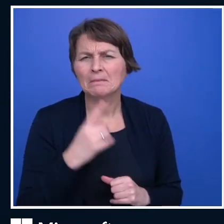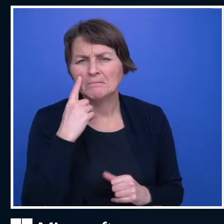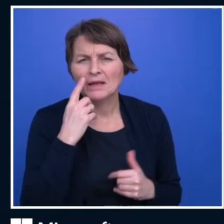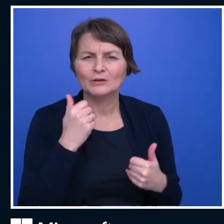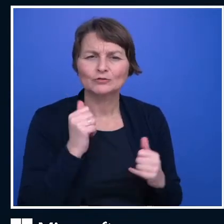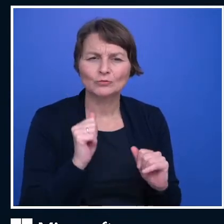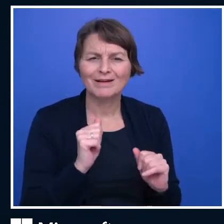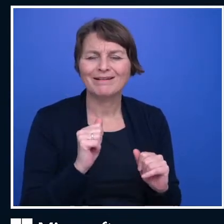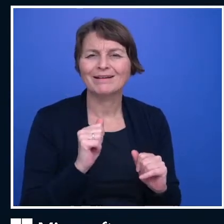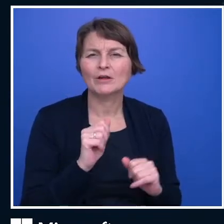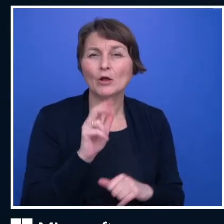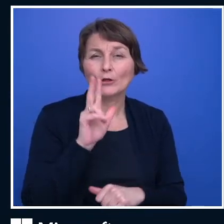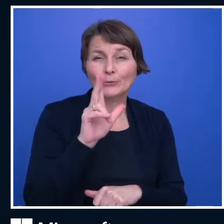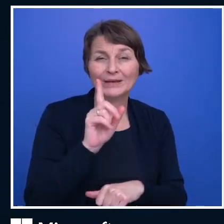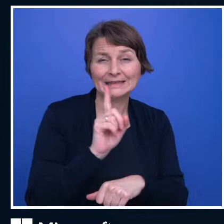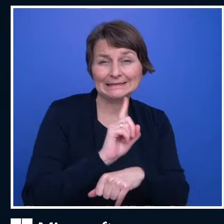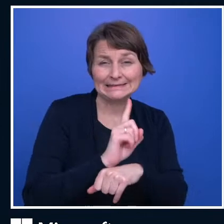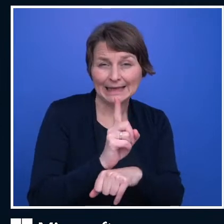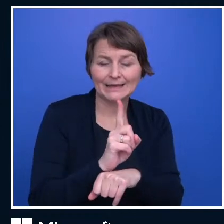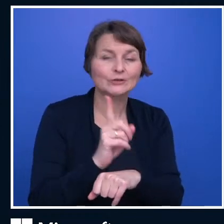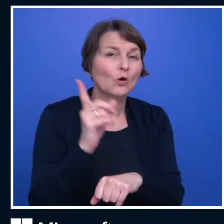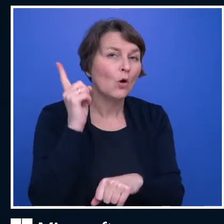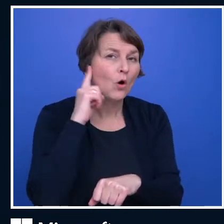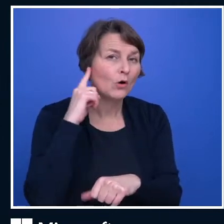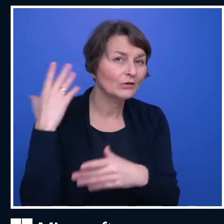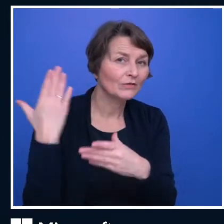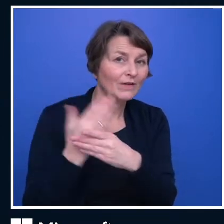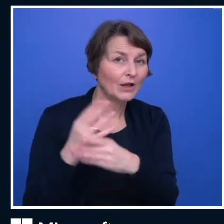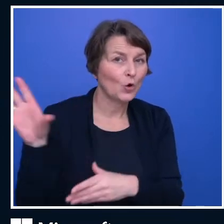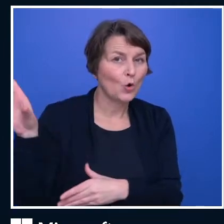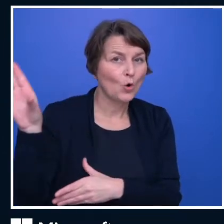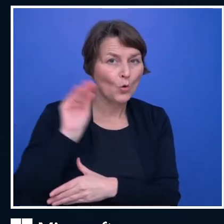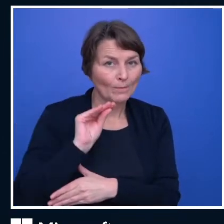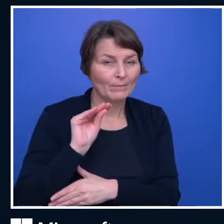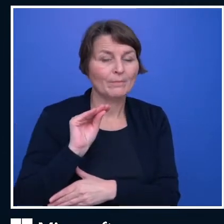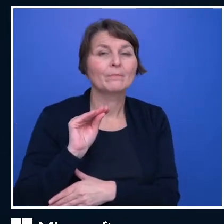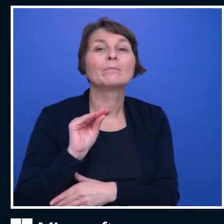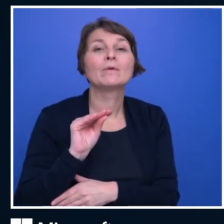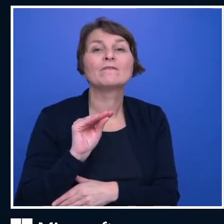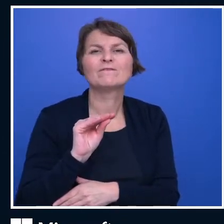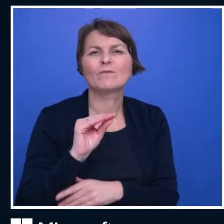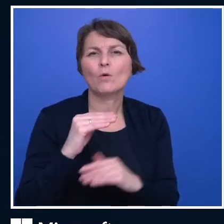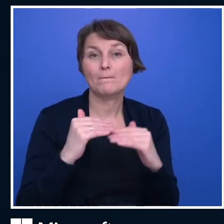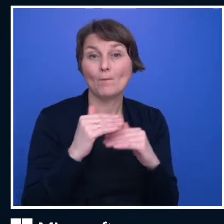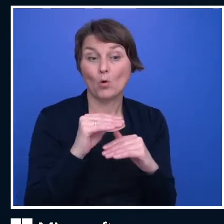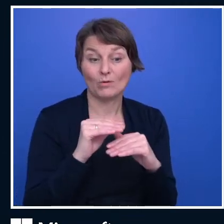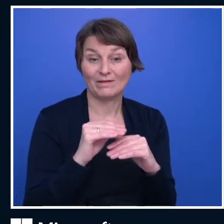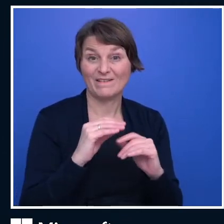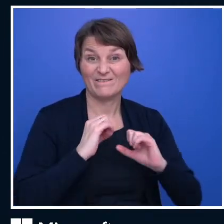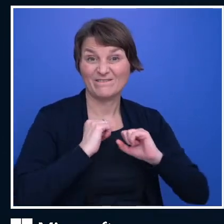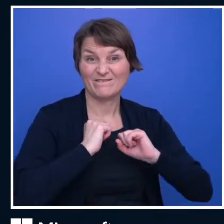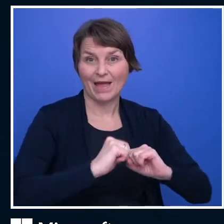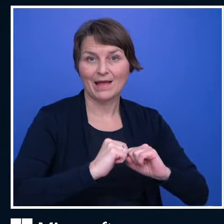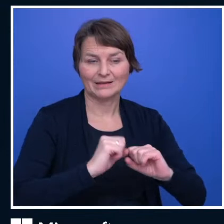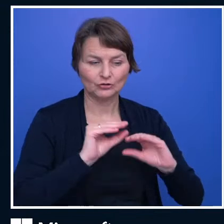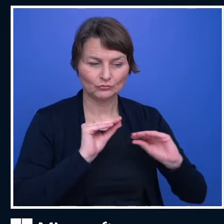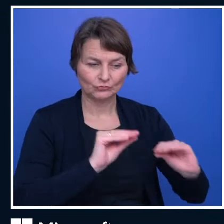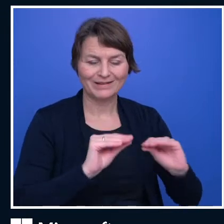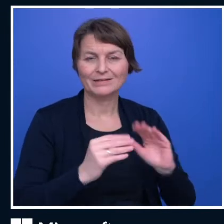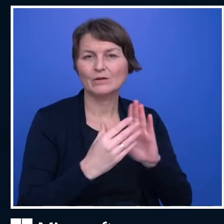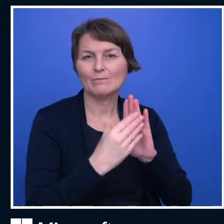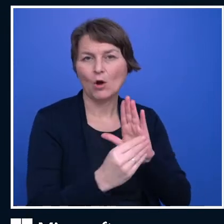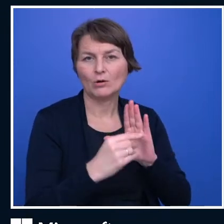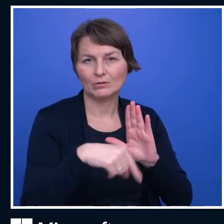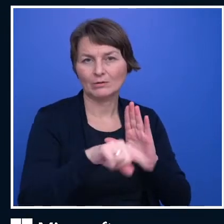audio files, which would be helpful for the faster training of the model. And also, it is a decent enough